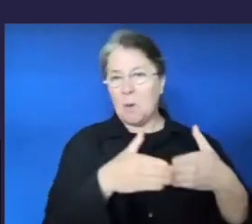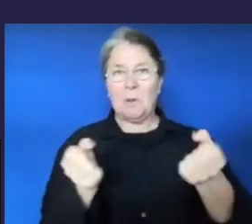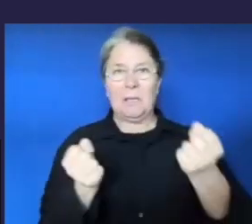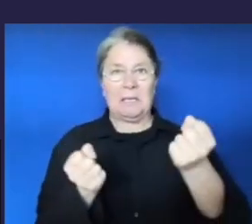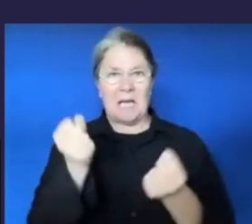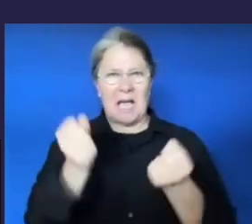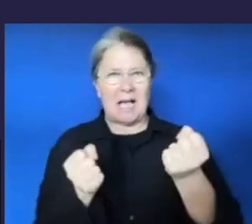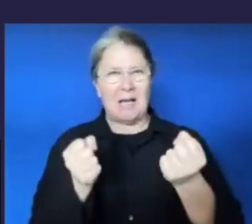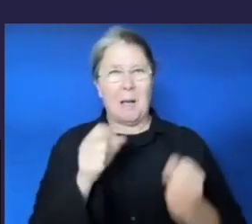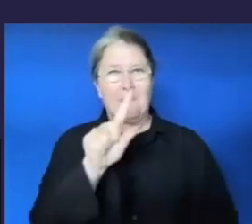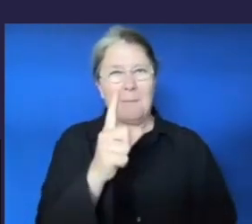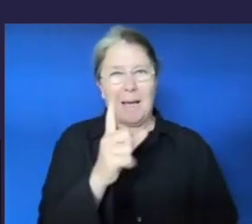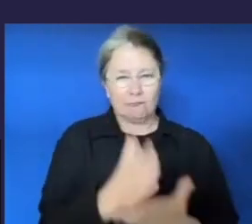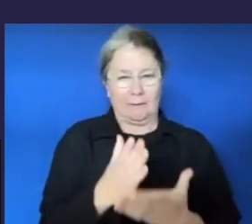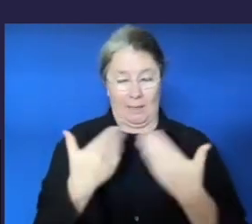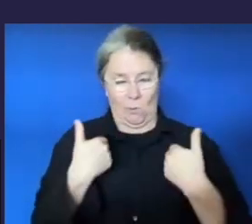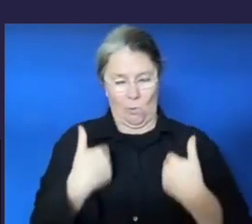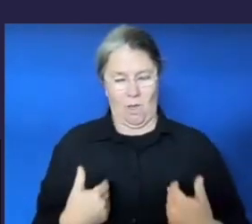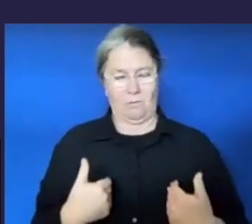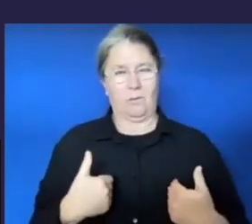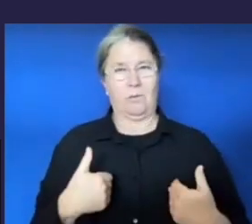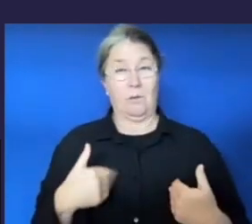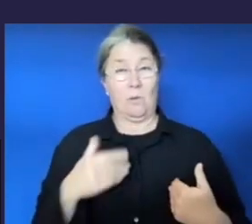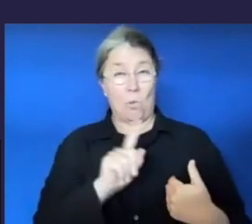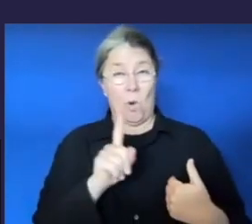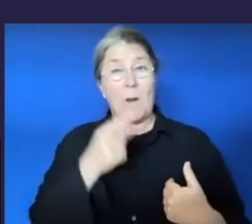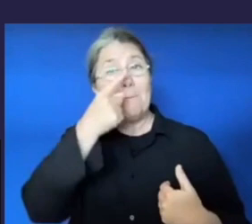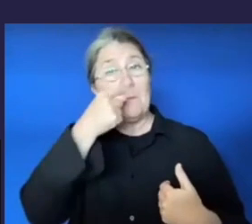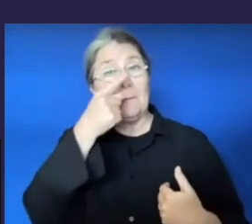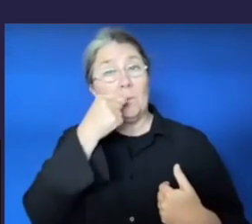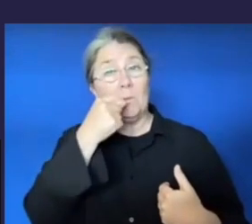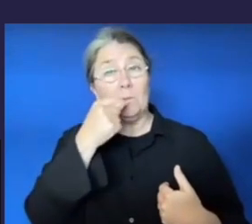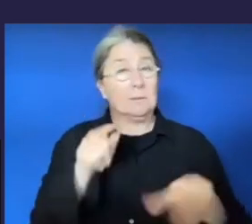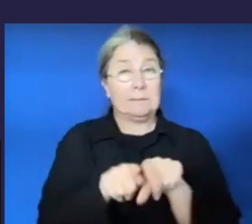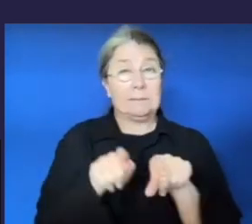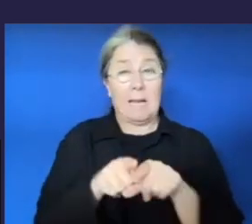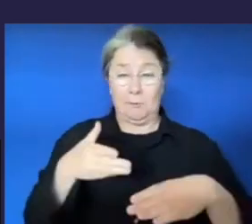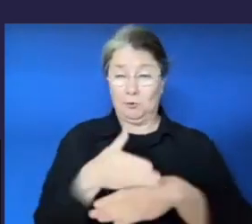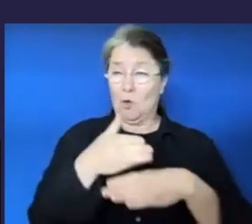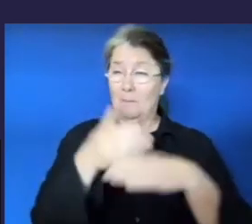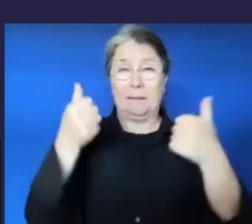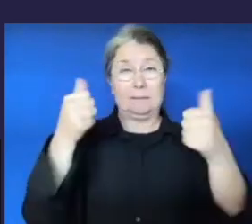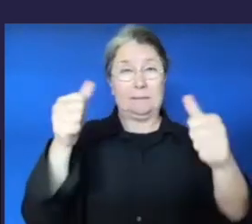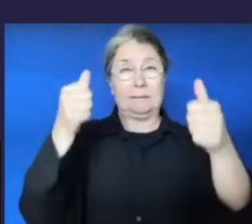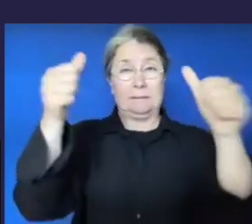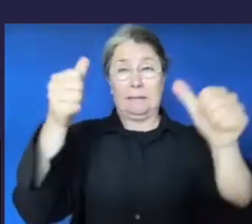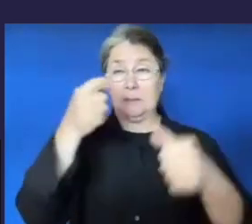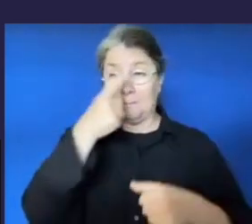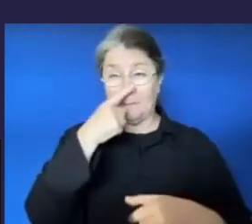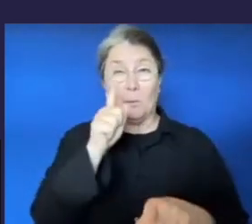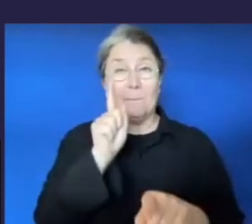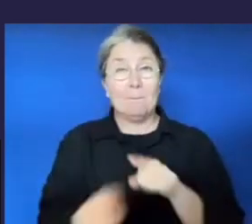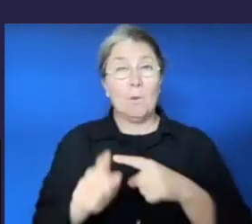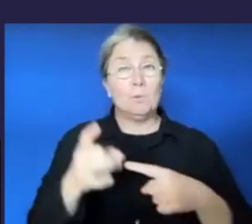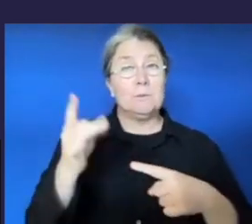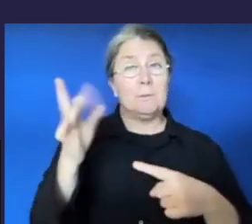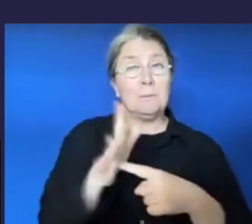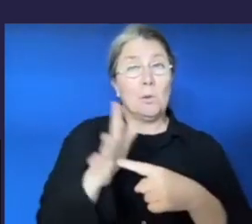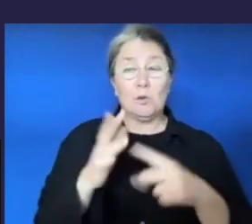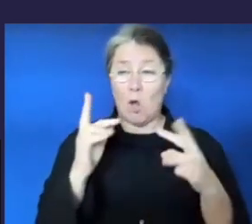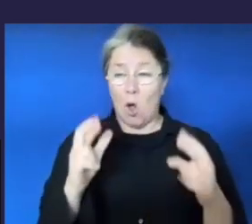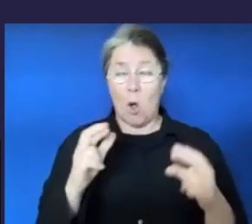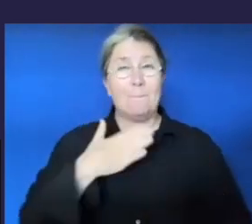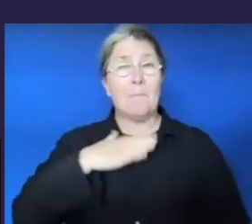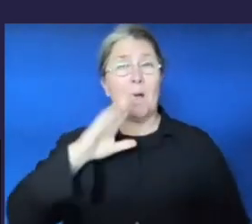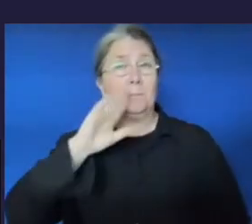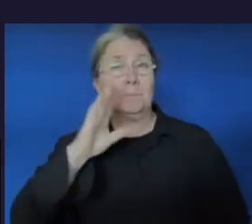in your life that are most important. And so it is with job success. I hope this overview of social belonging at work has been helpful. Thanks